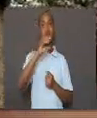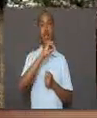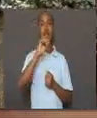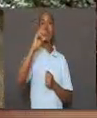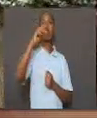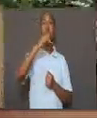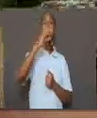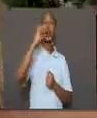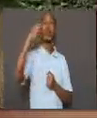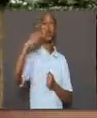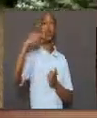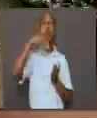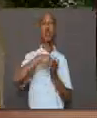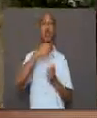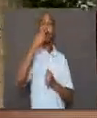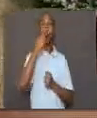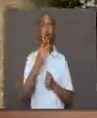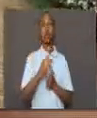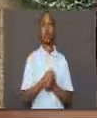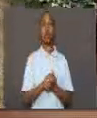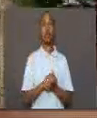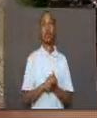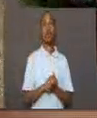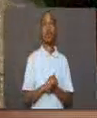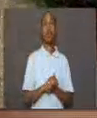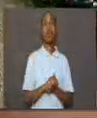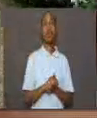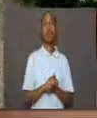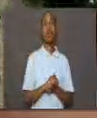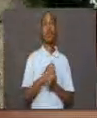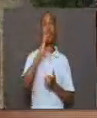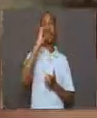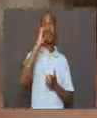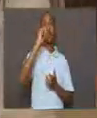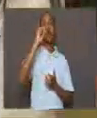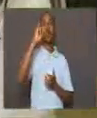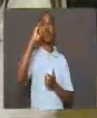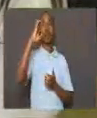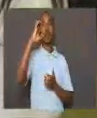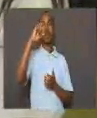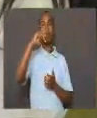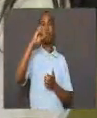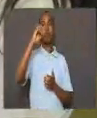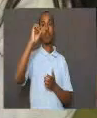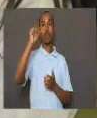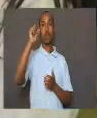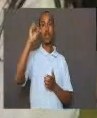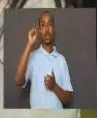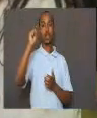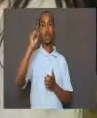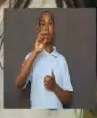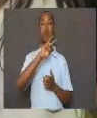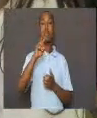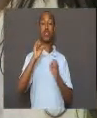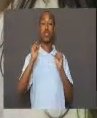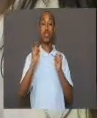hydroxide is also referred to as caustic potash. Both strong and